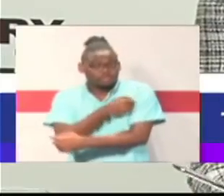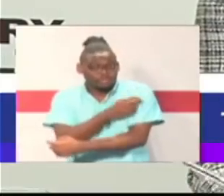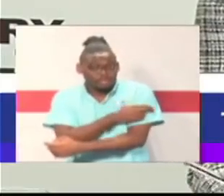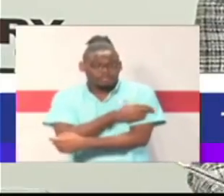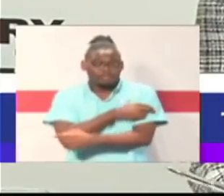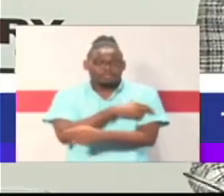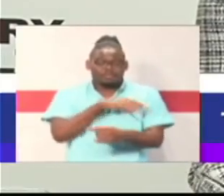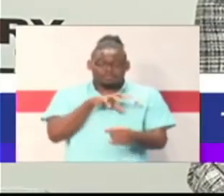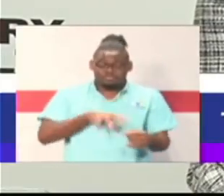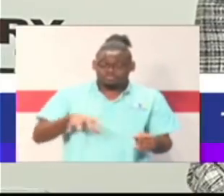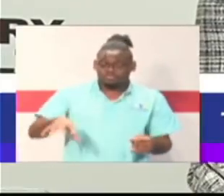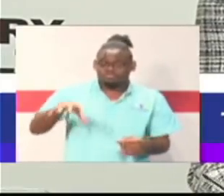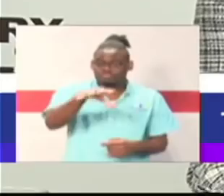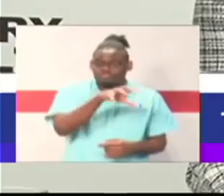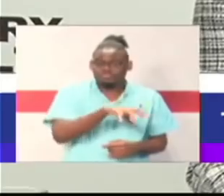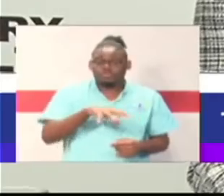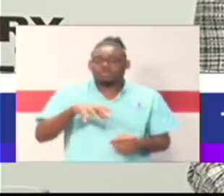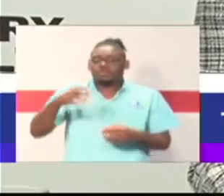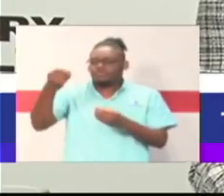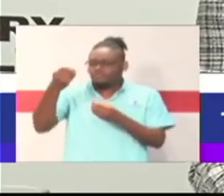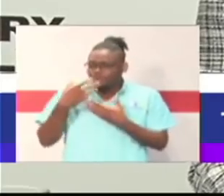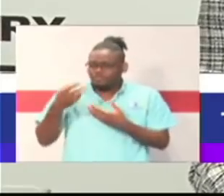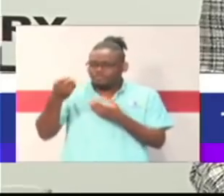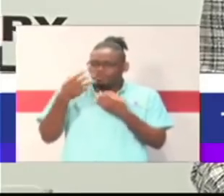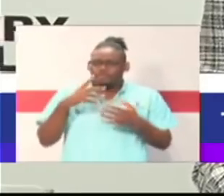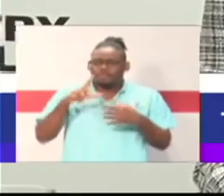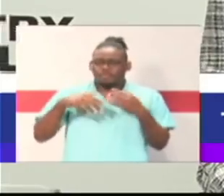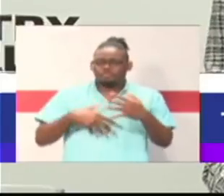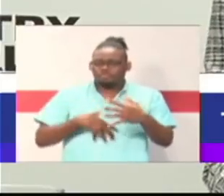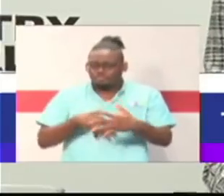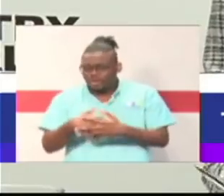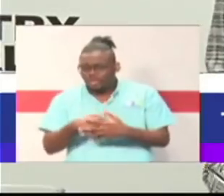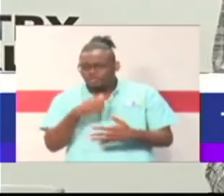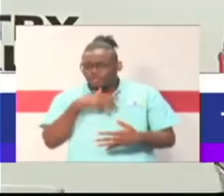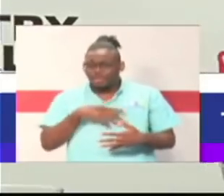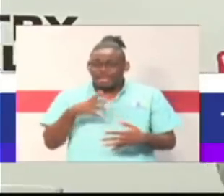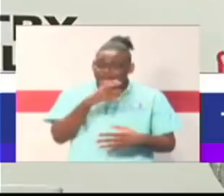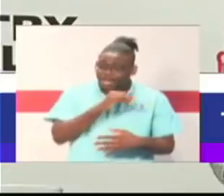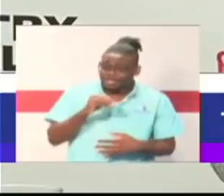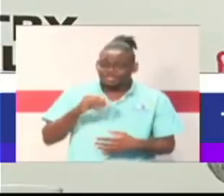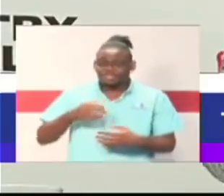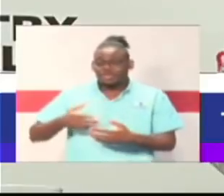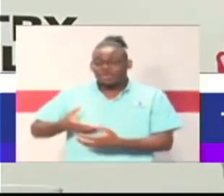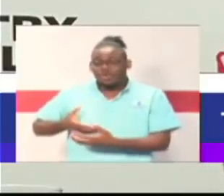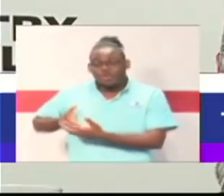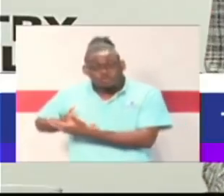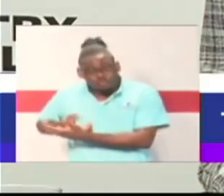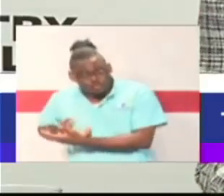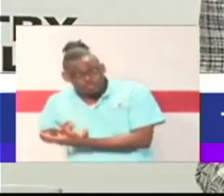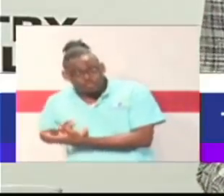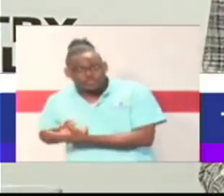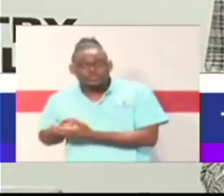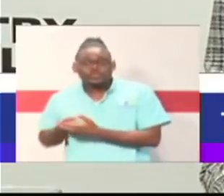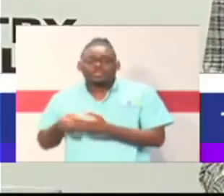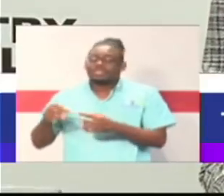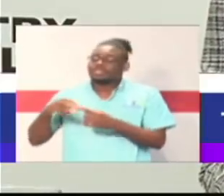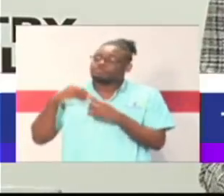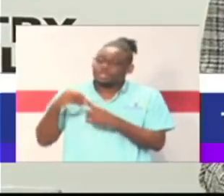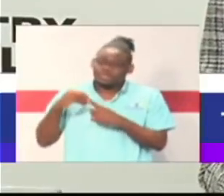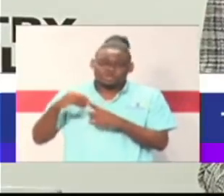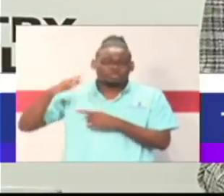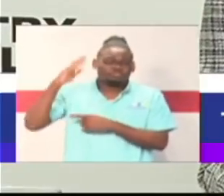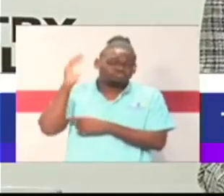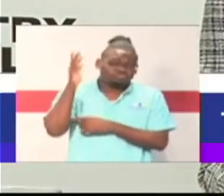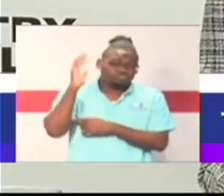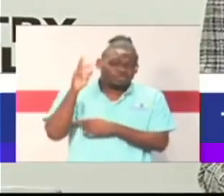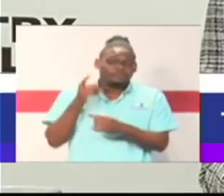pregnant and breastfeeding women. And a special treat today, we got a testimonial from Dr. Suleiman, who is a medical